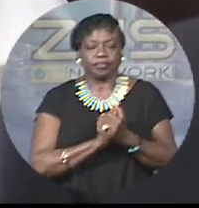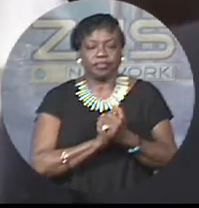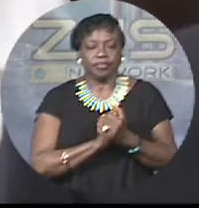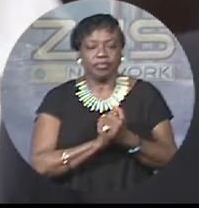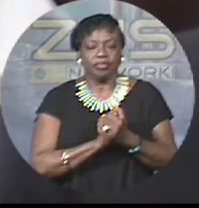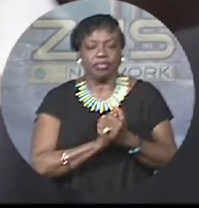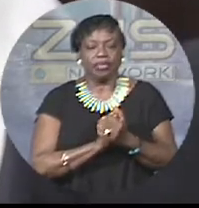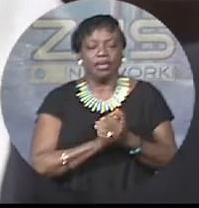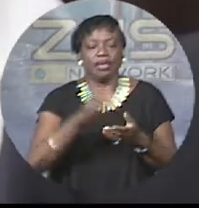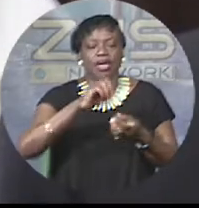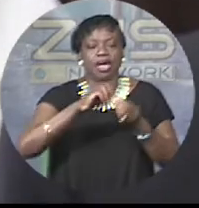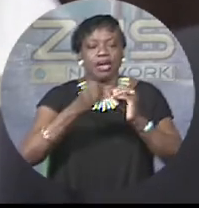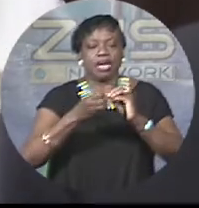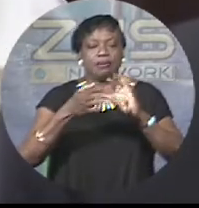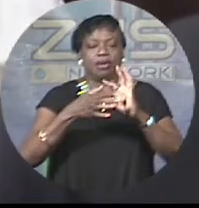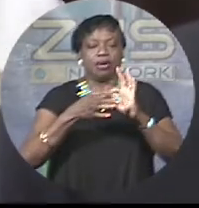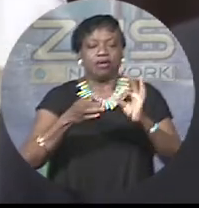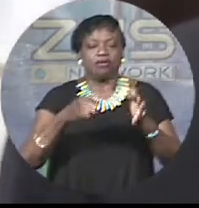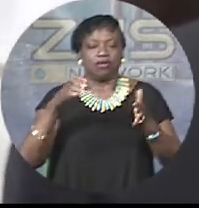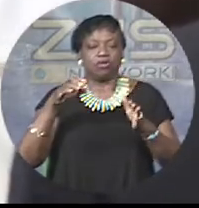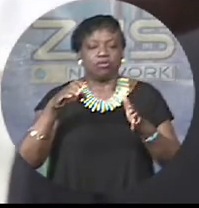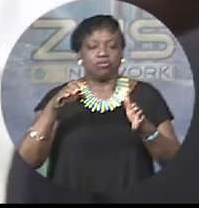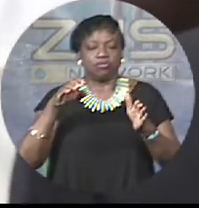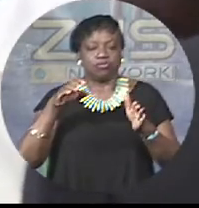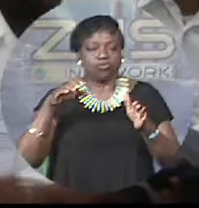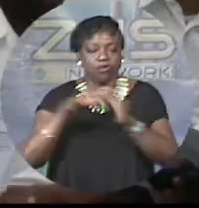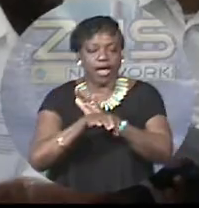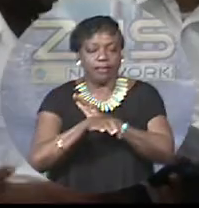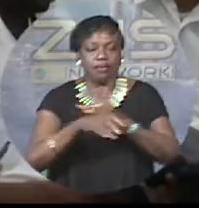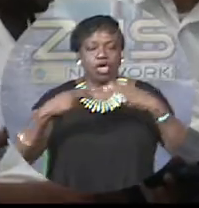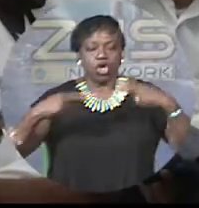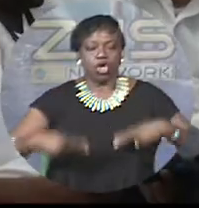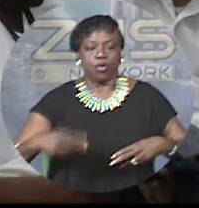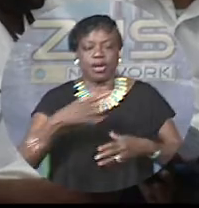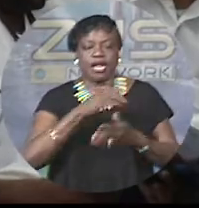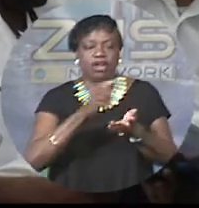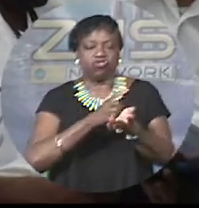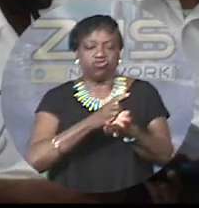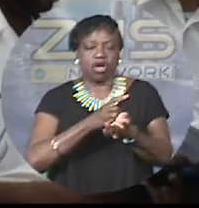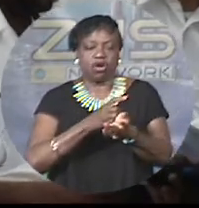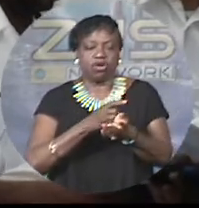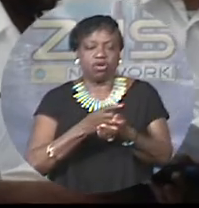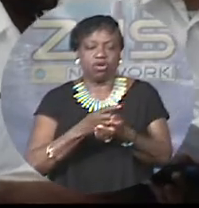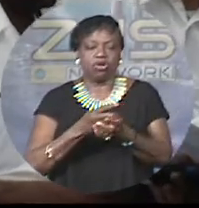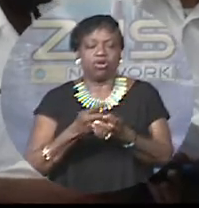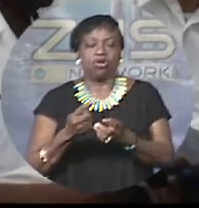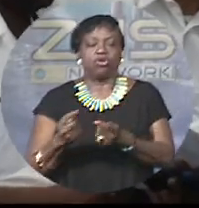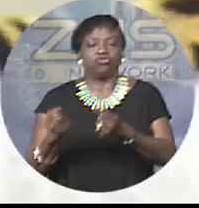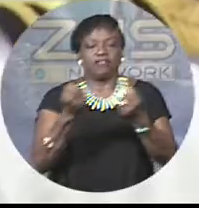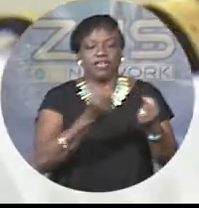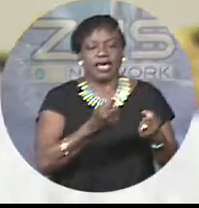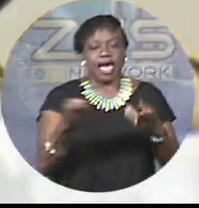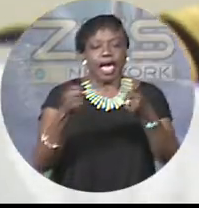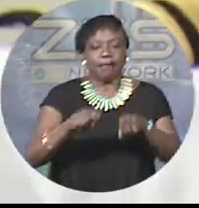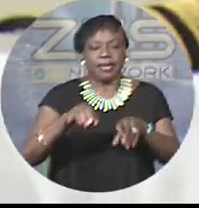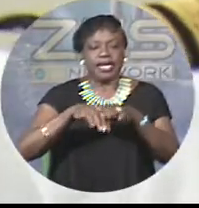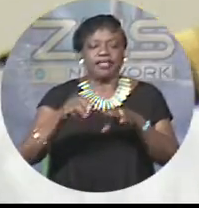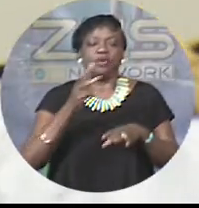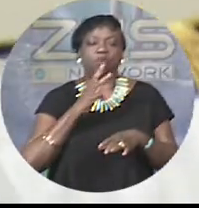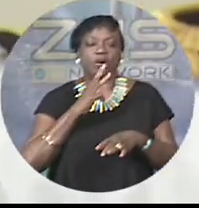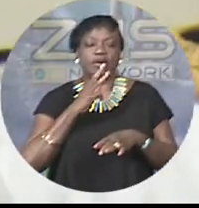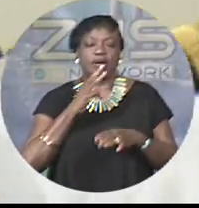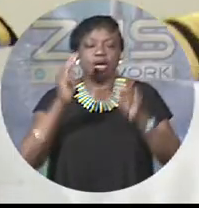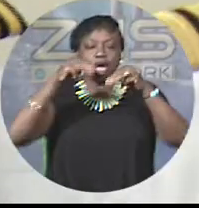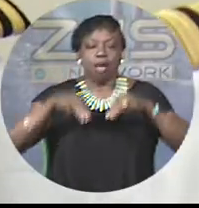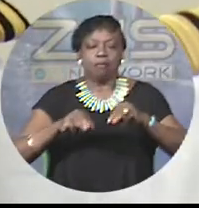With a number of cross-border crimes such as human trafficking and drug trafficking, money laundering and arms smuggling taking place in our waters, Marine Customs